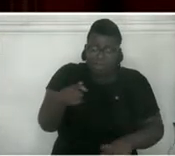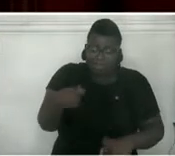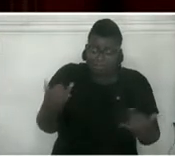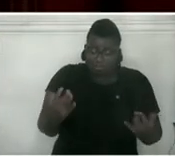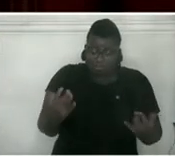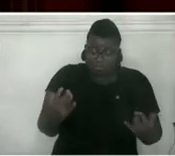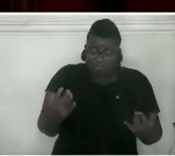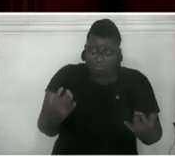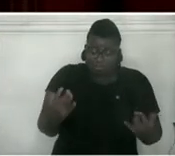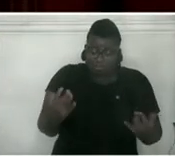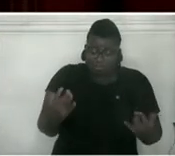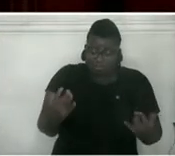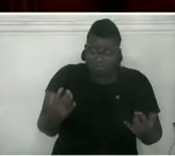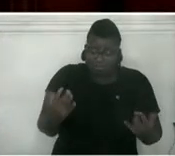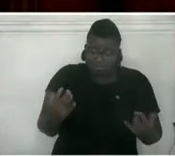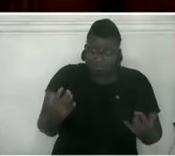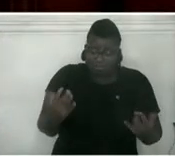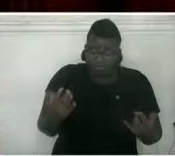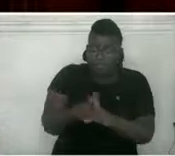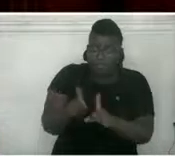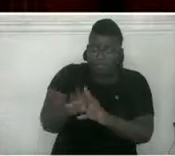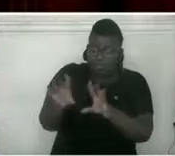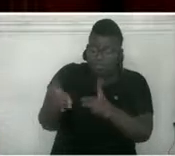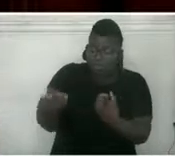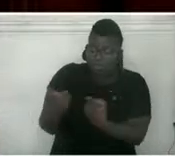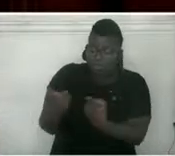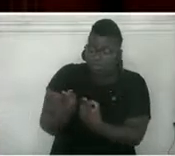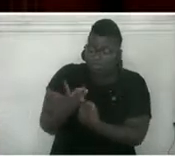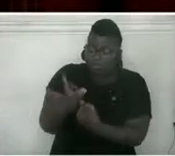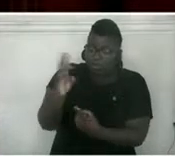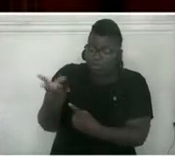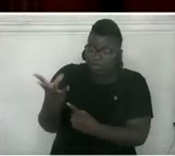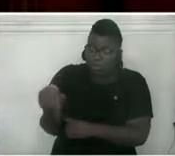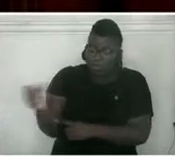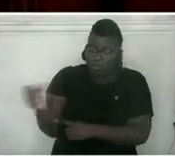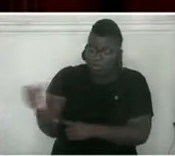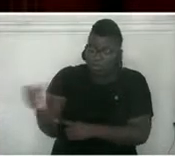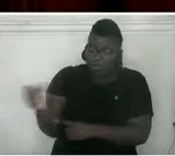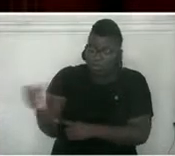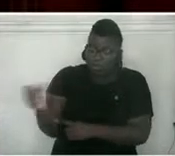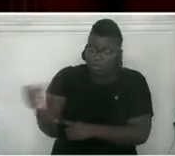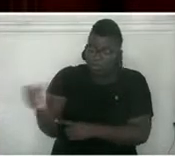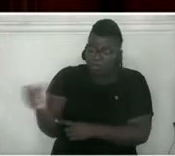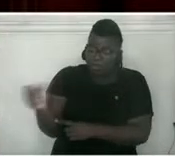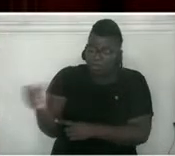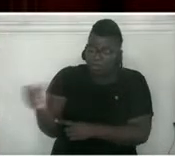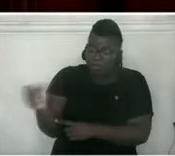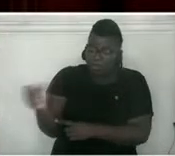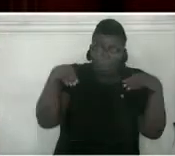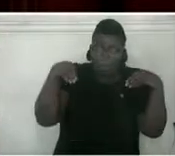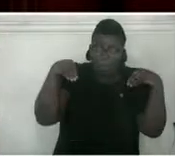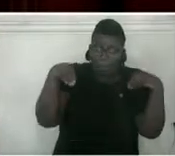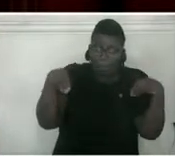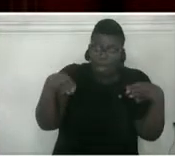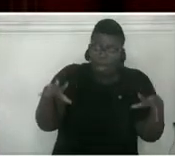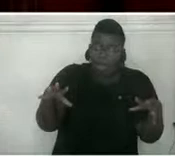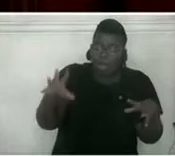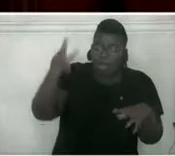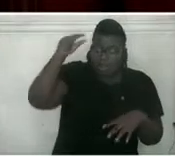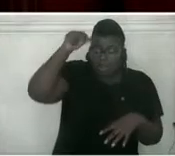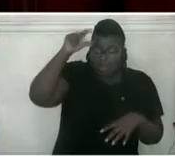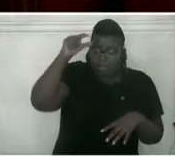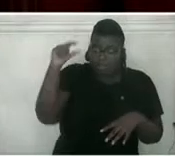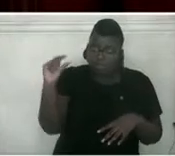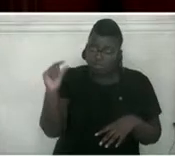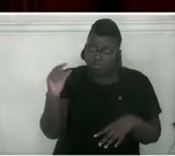year, and the department will also place 340 unemployed graduates in the coming financial